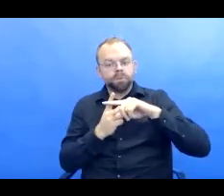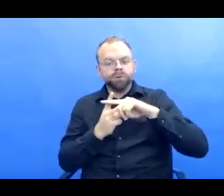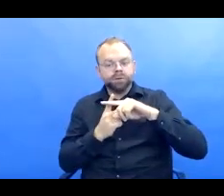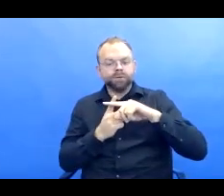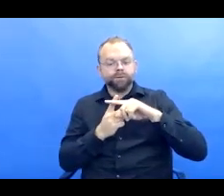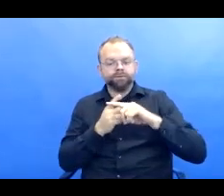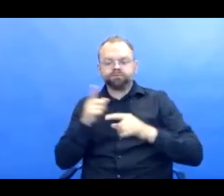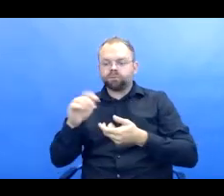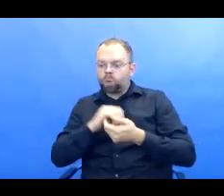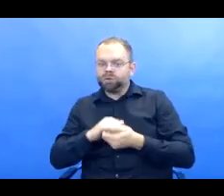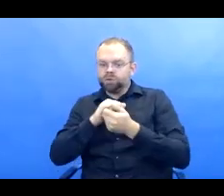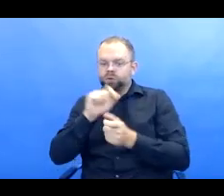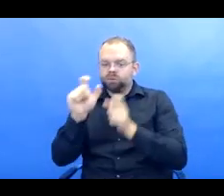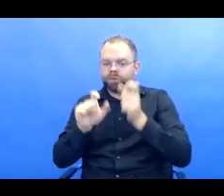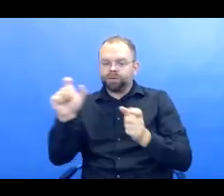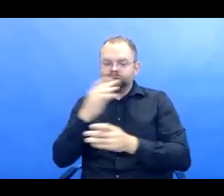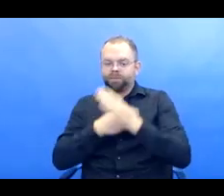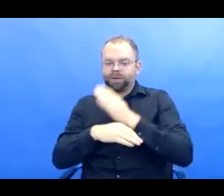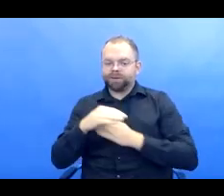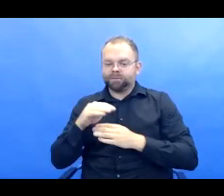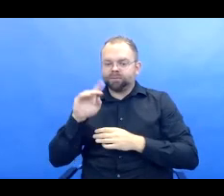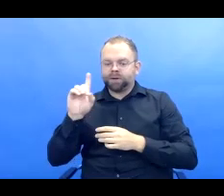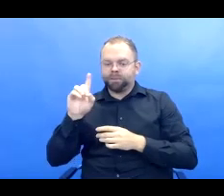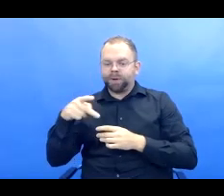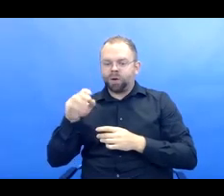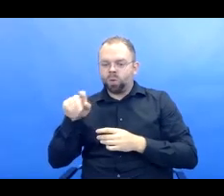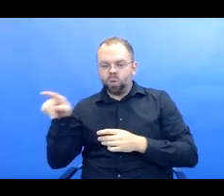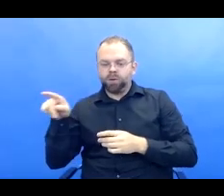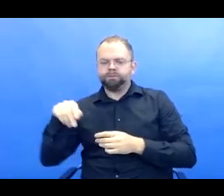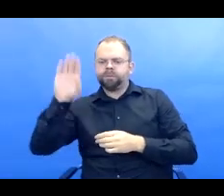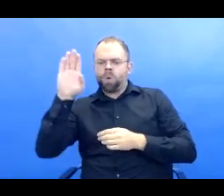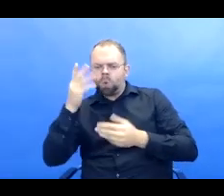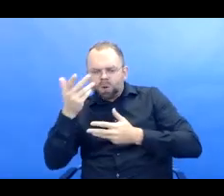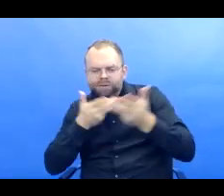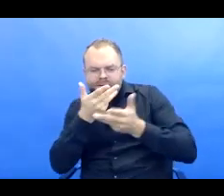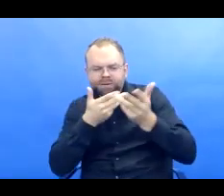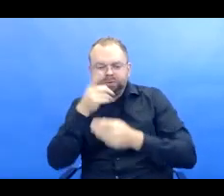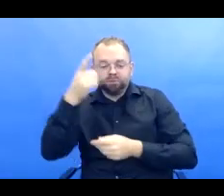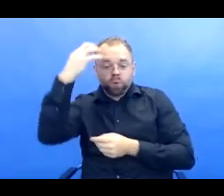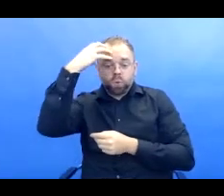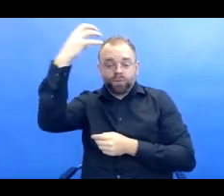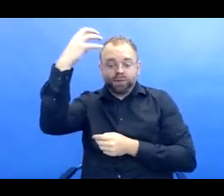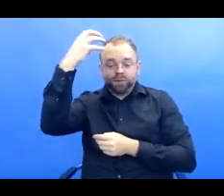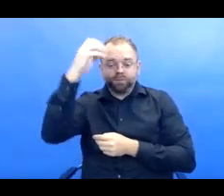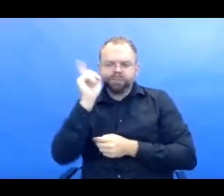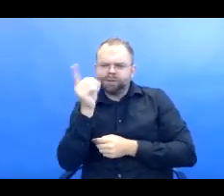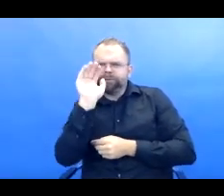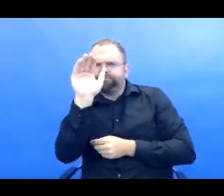understand social protection from a CRPD compliance. The next slide, please.